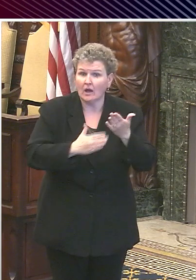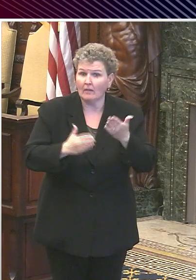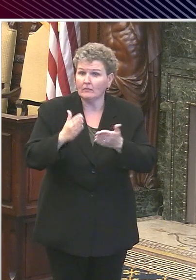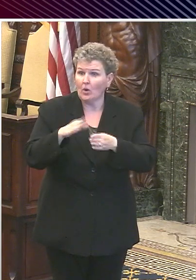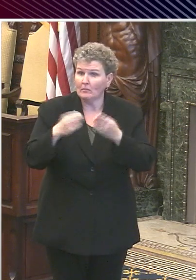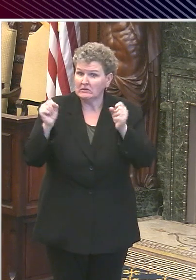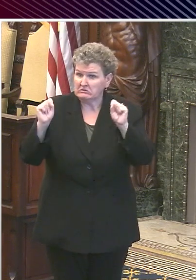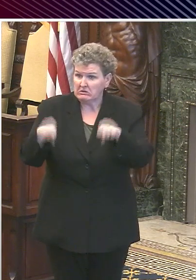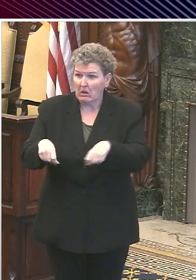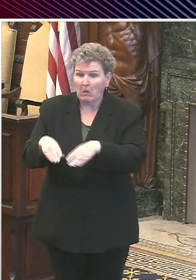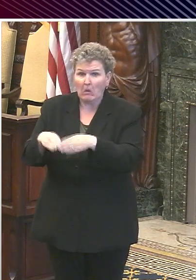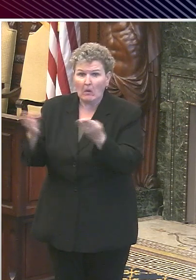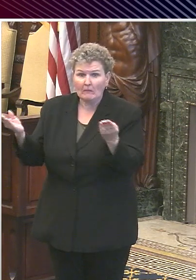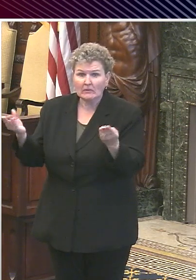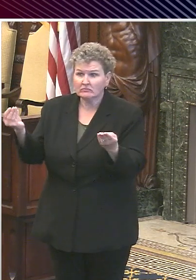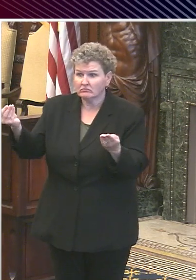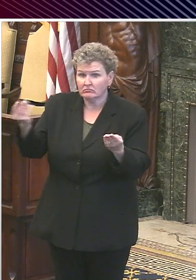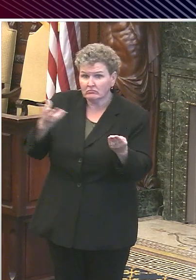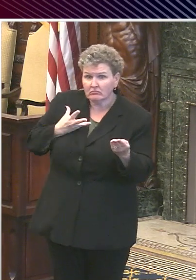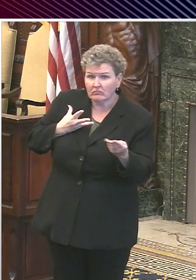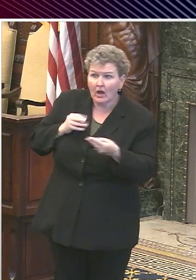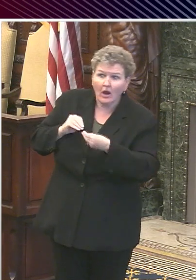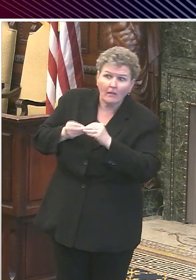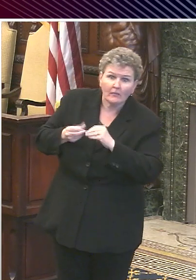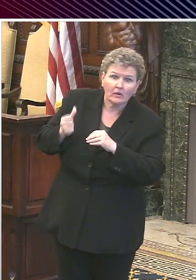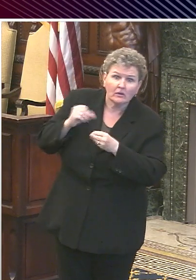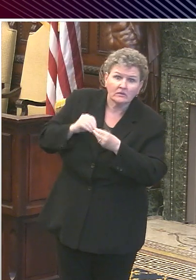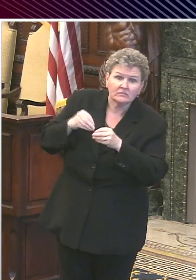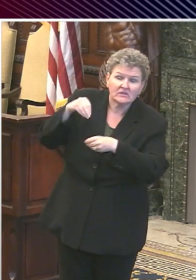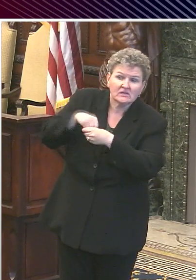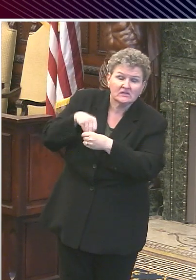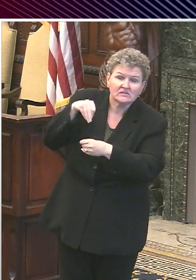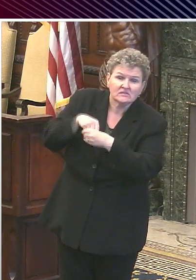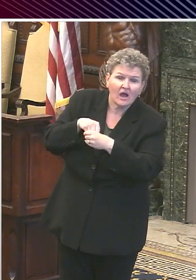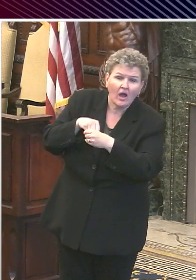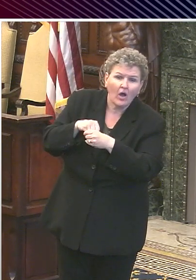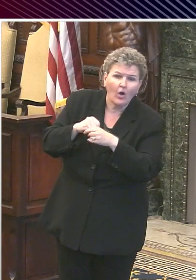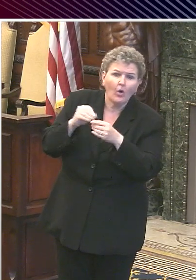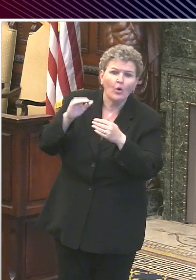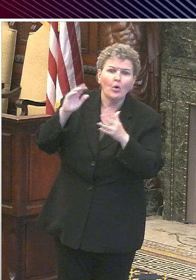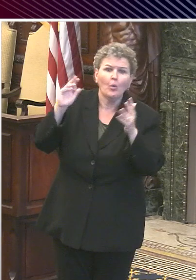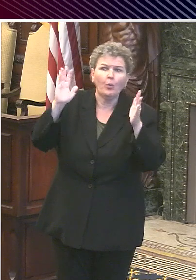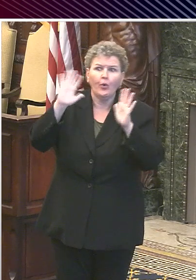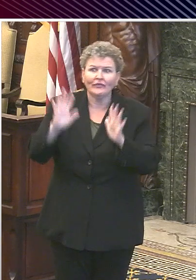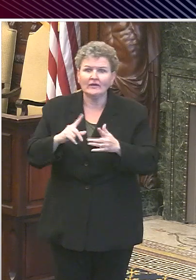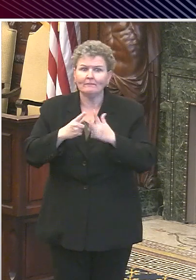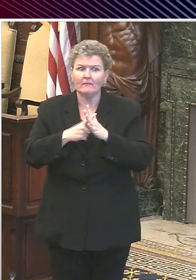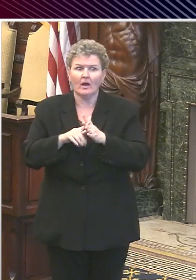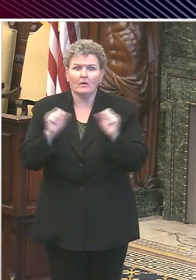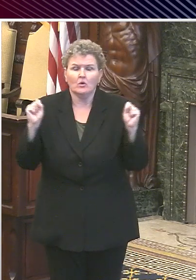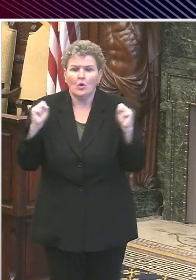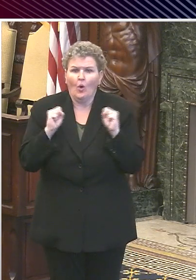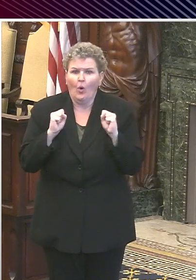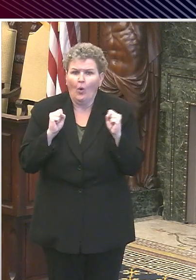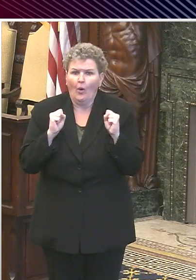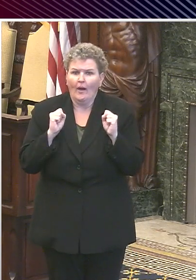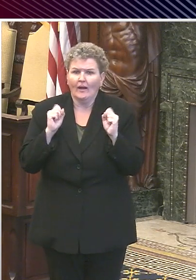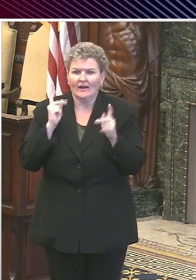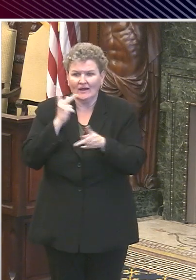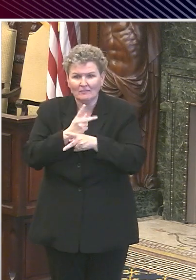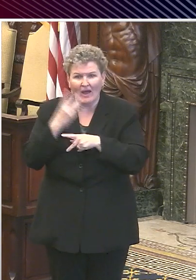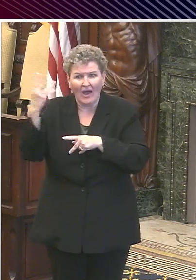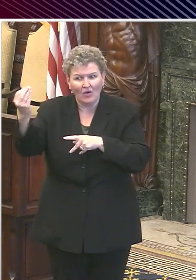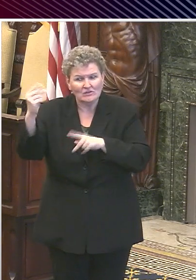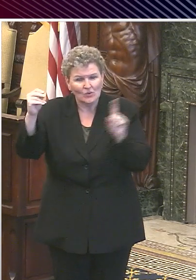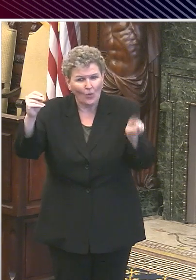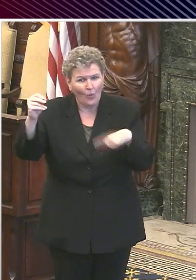that have told me personally they're not going to do it until the weather starts to turn colder because They want to stay out. They want to stay outdoors, and